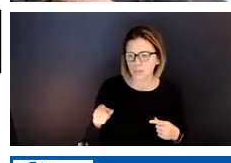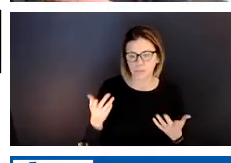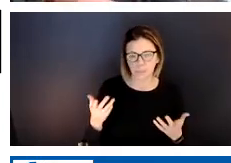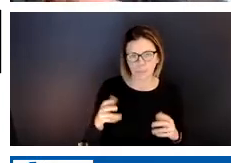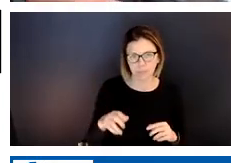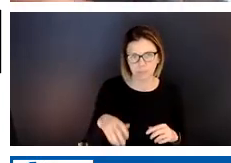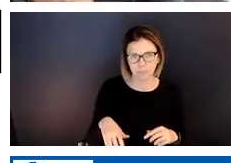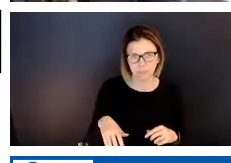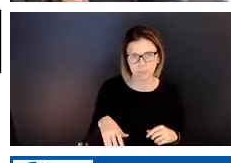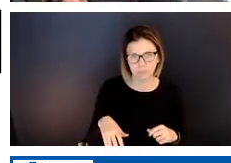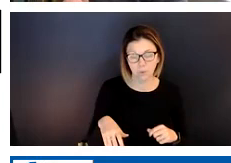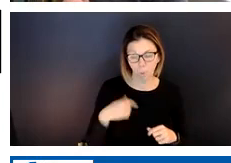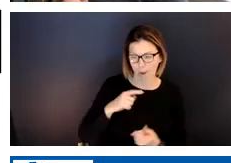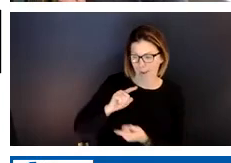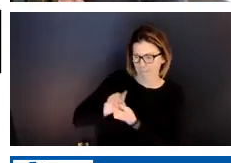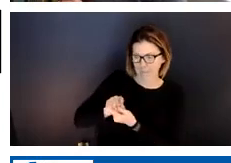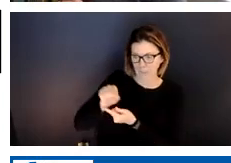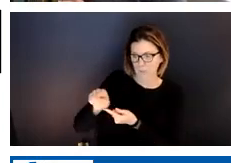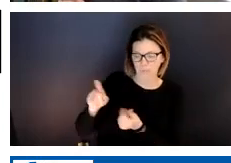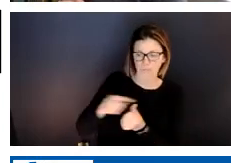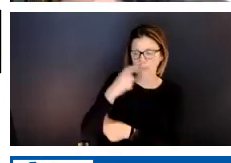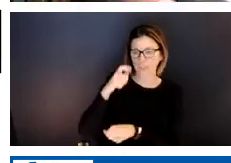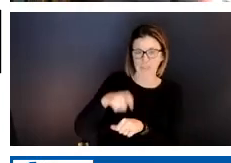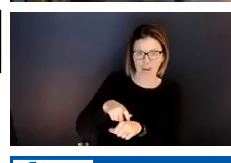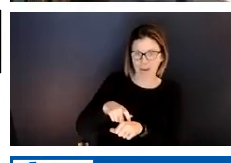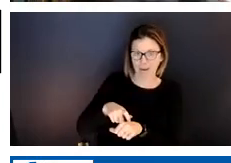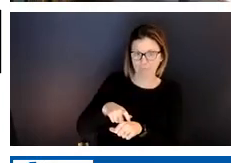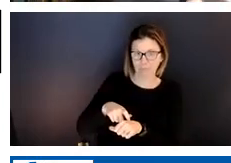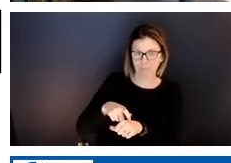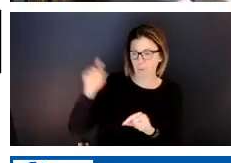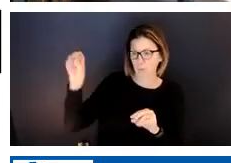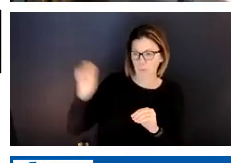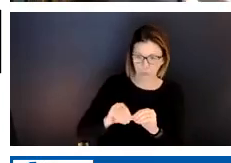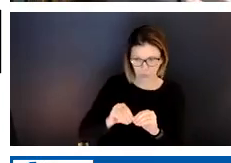from, I met you for the first time, to we